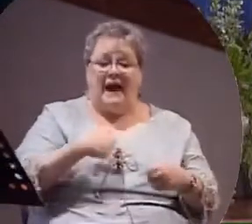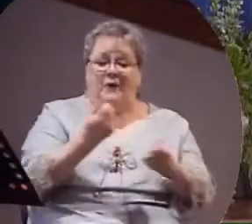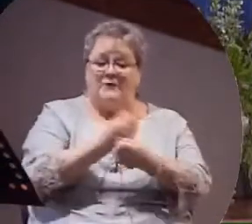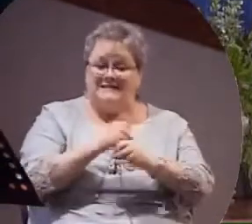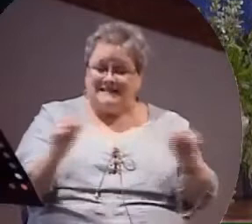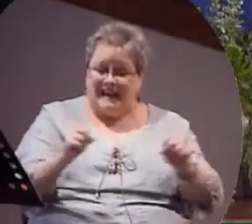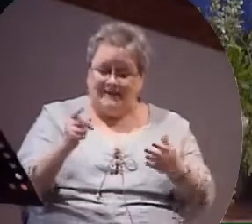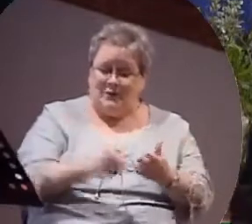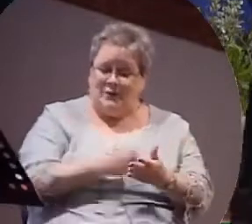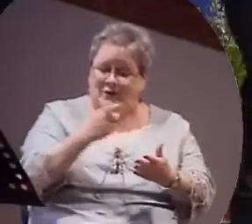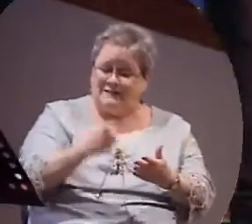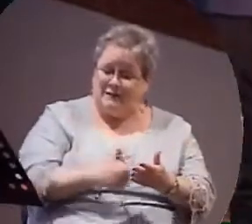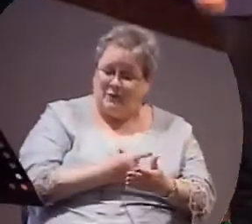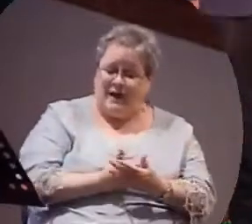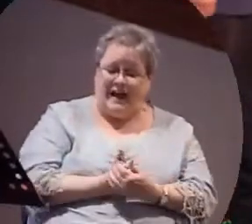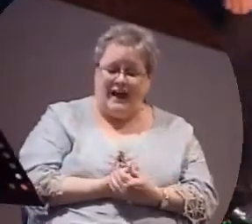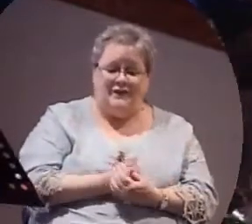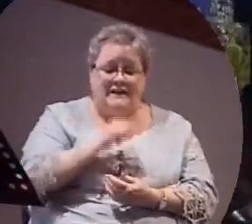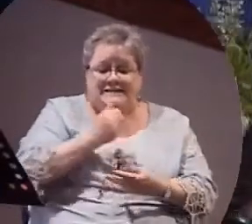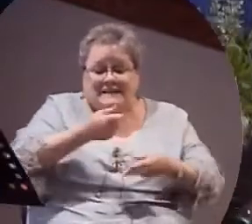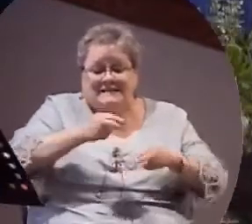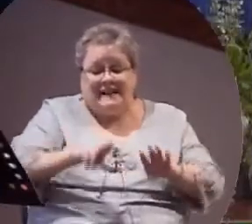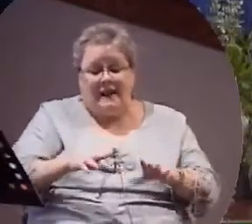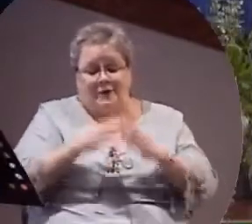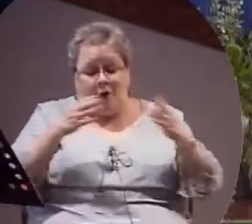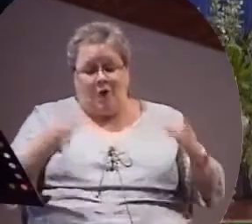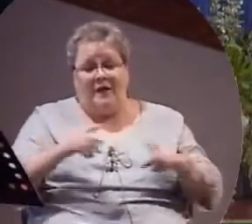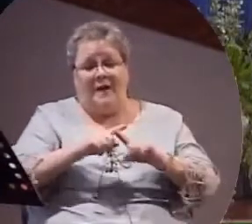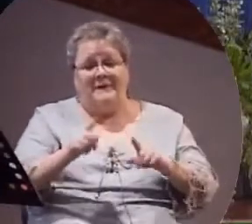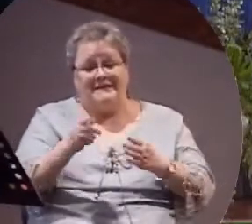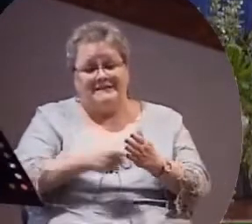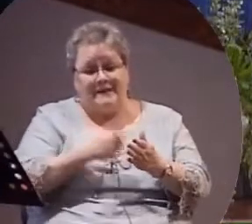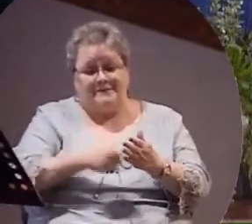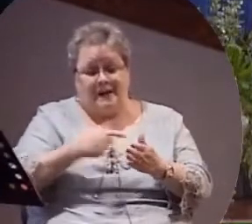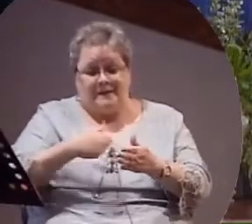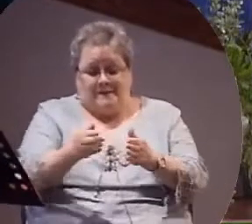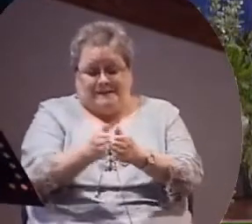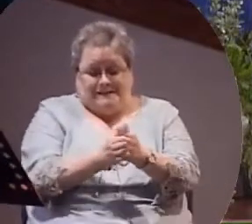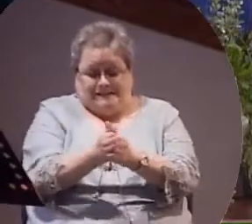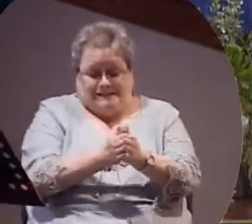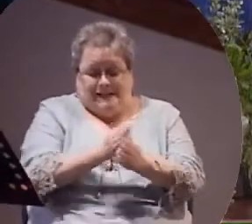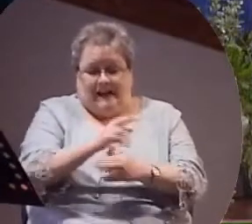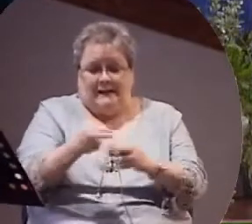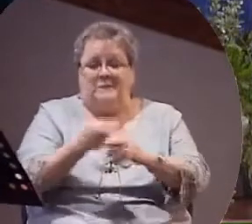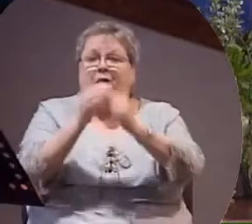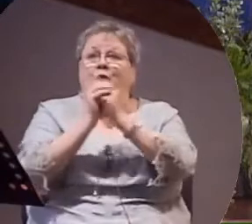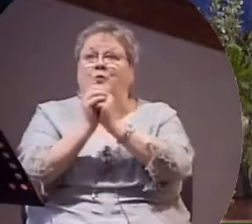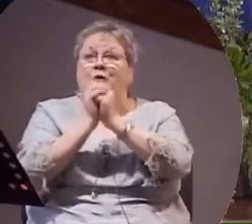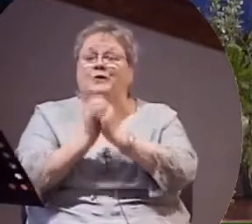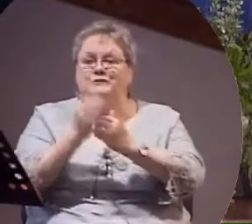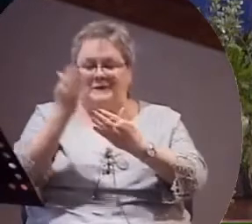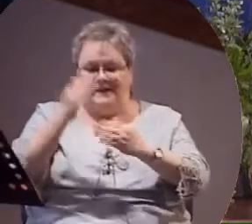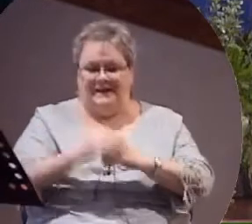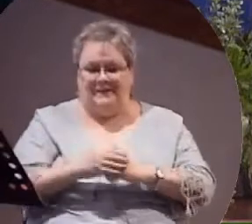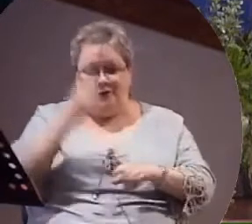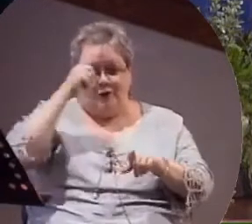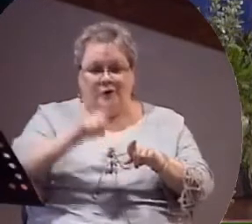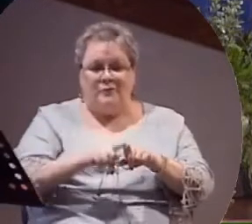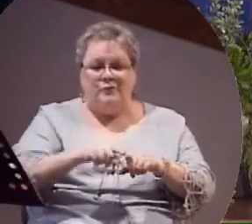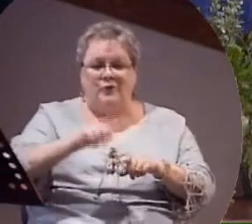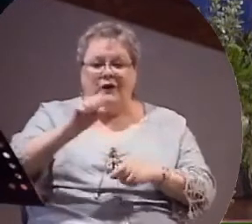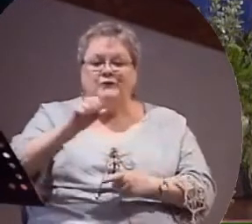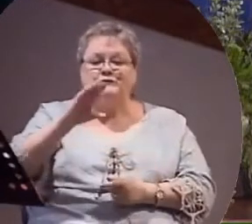every once in a while, it don't happen a lot, but I get stirred up about getting saved. Old Brother Such got